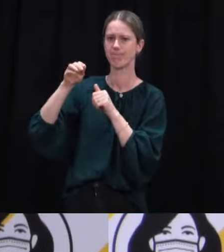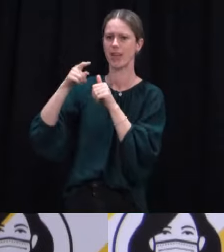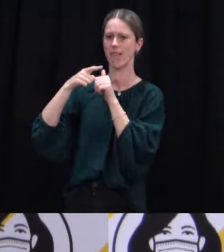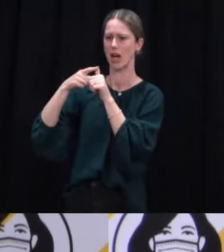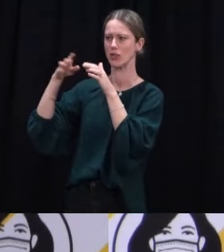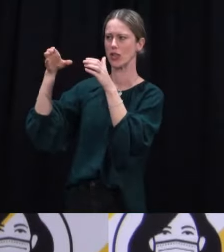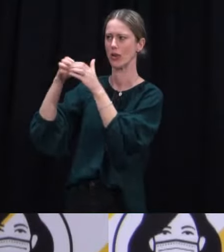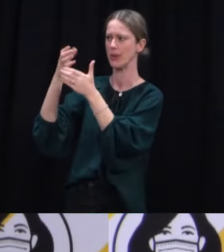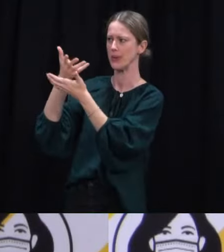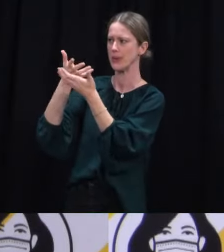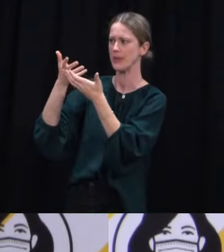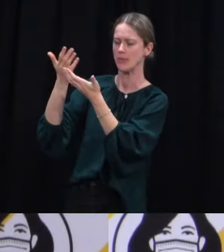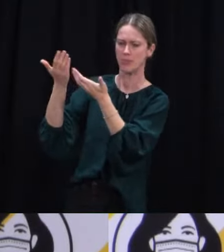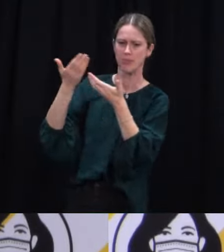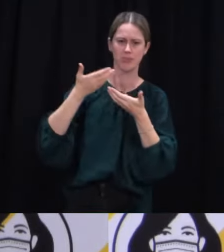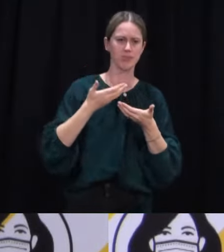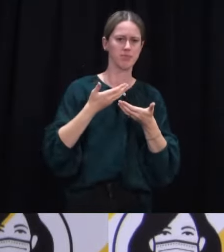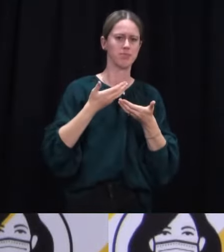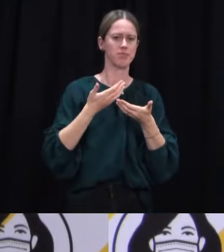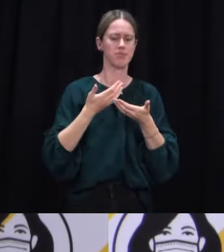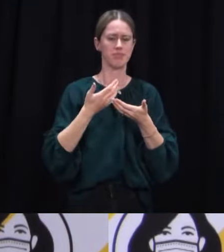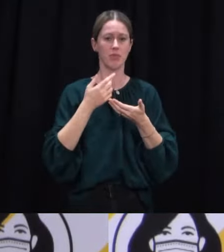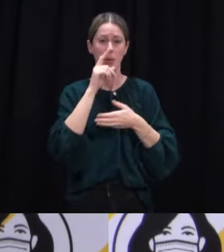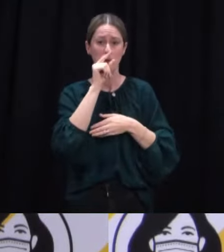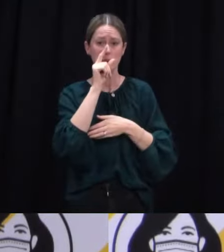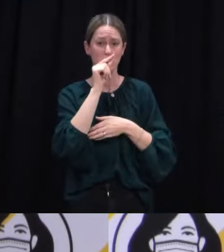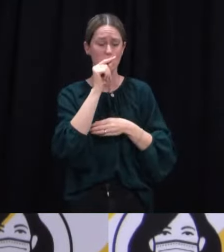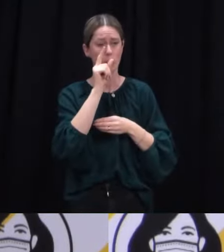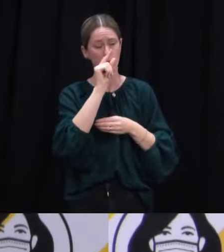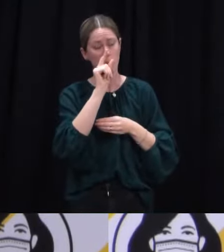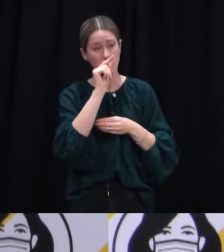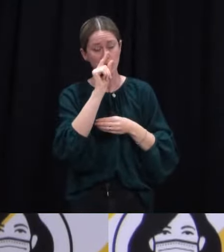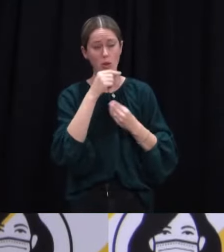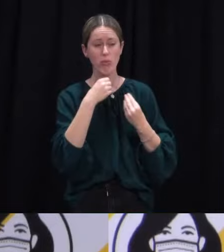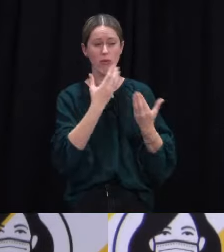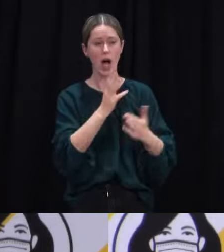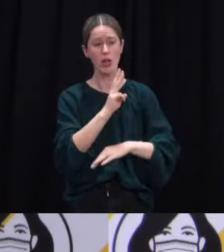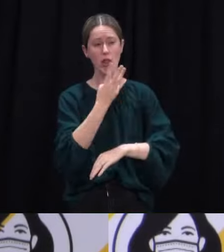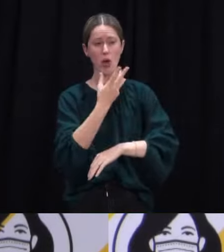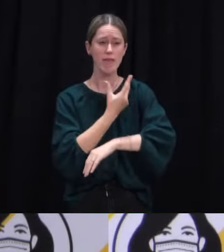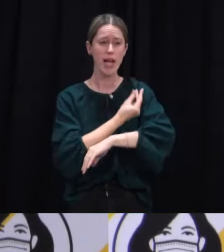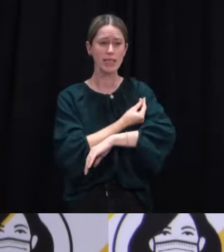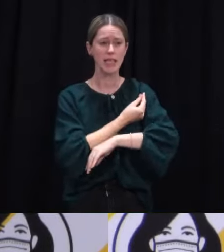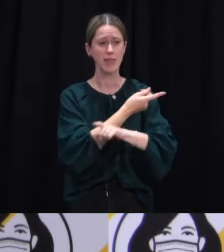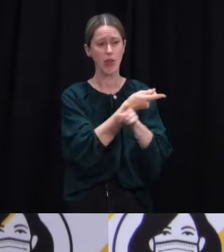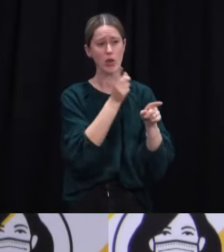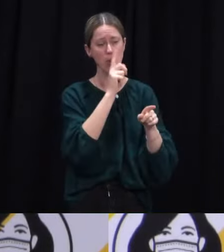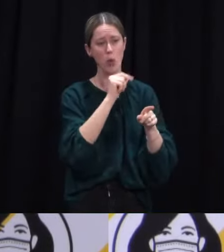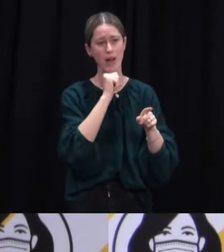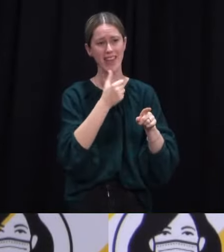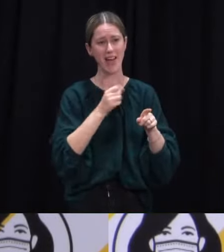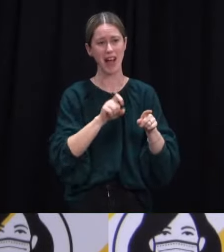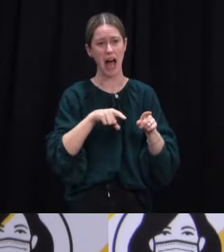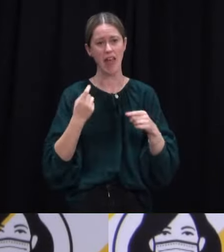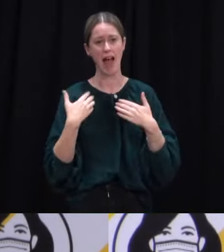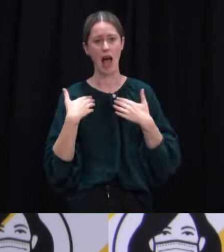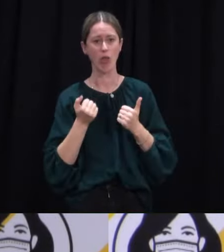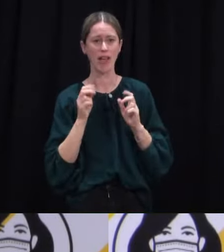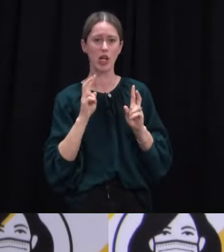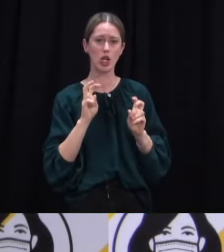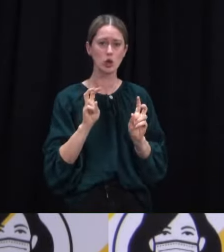advisors, is whether the possibility of a third dose is offered to those people who, for example, have underlying conditions or may